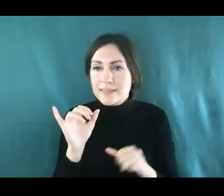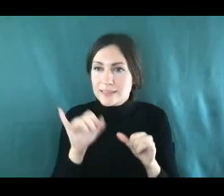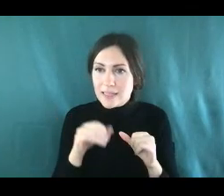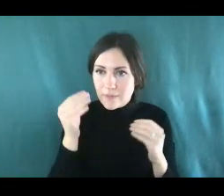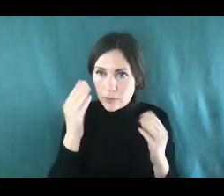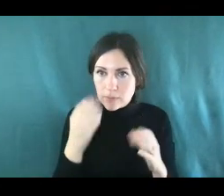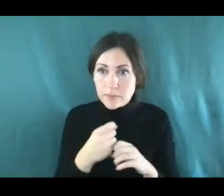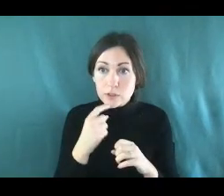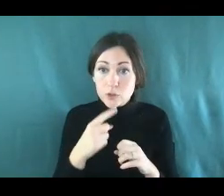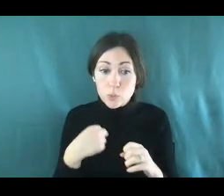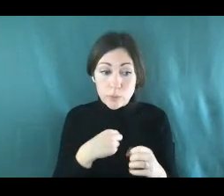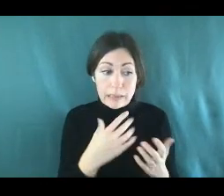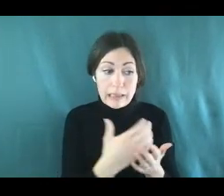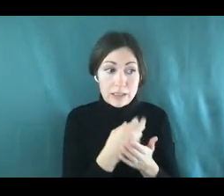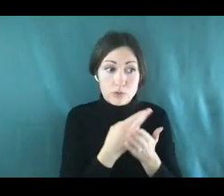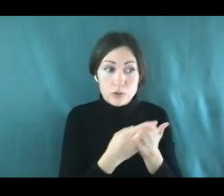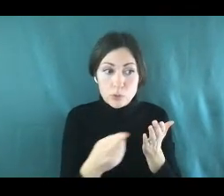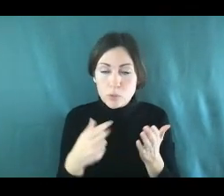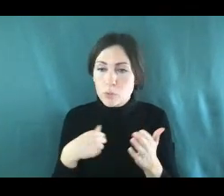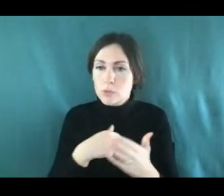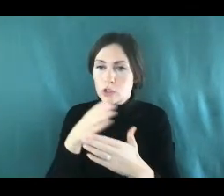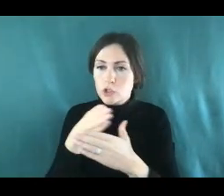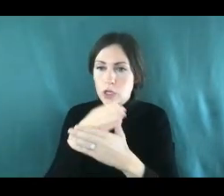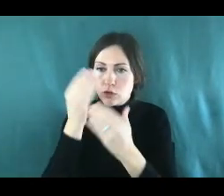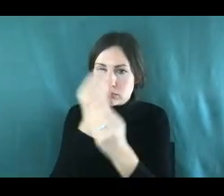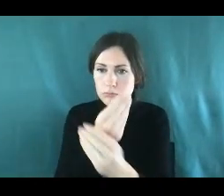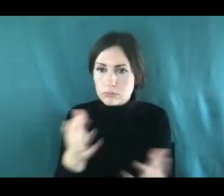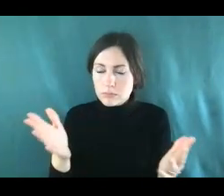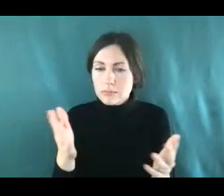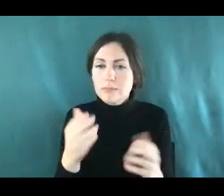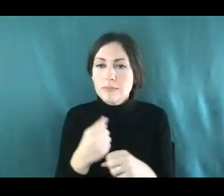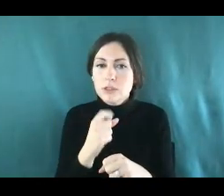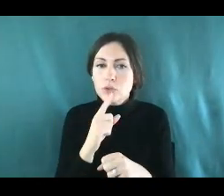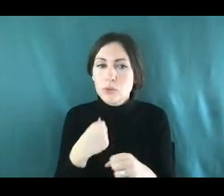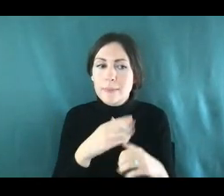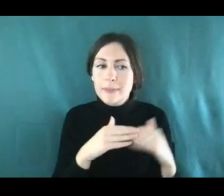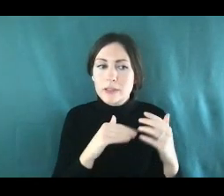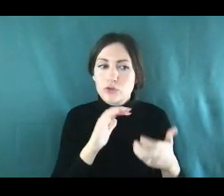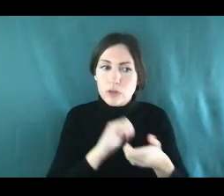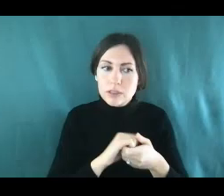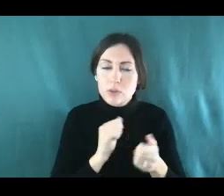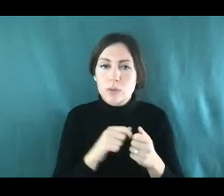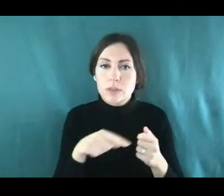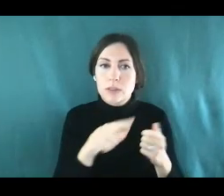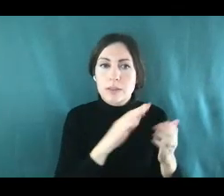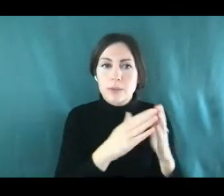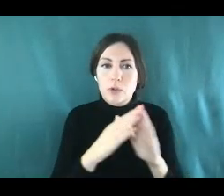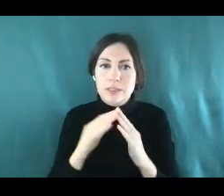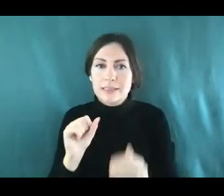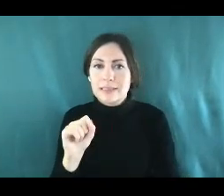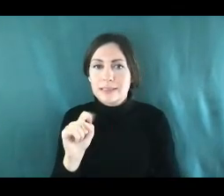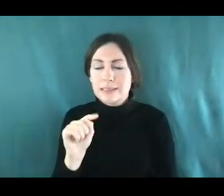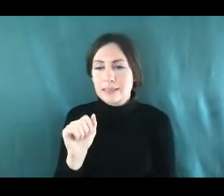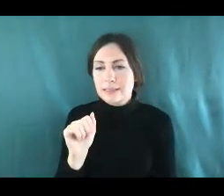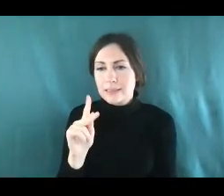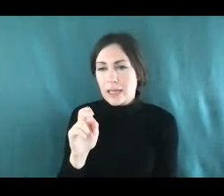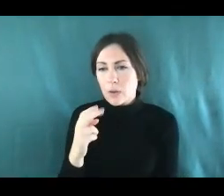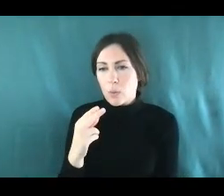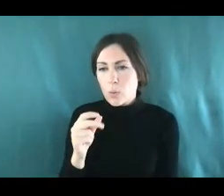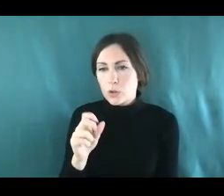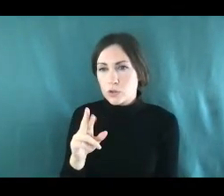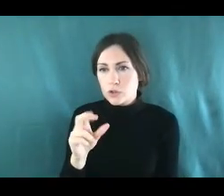sharing resources and that we're building trust with these diverse community stakeholders. And if you want to go to the next slide, please, you'll see other